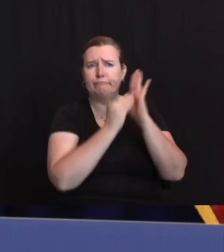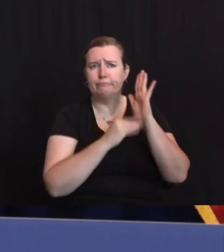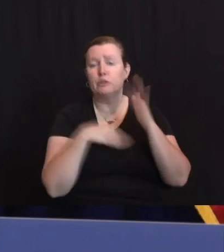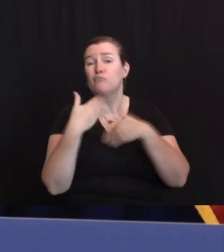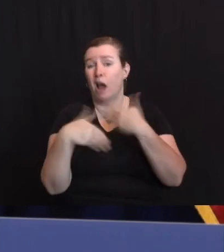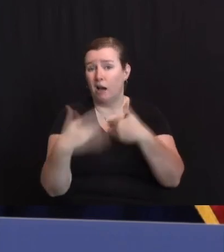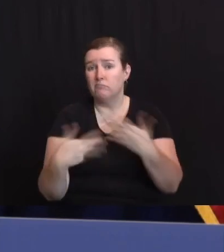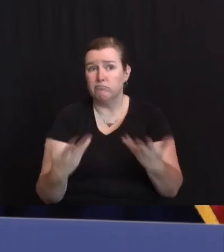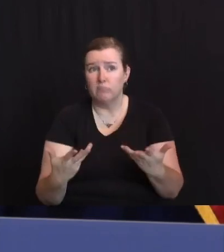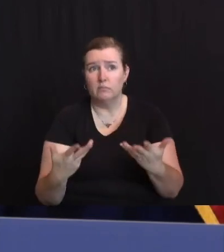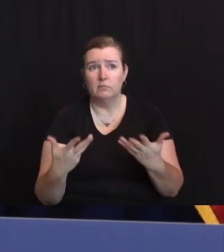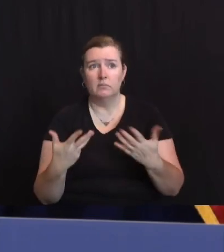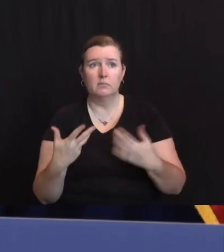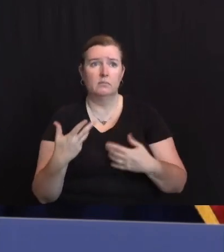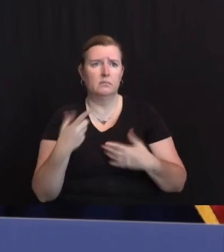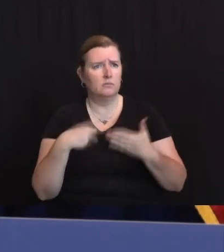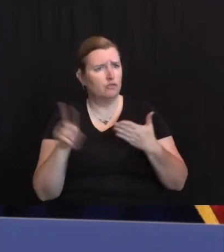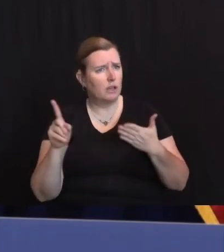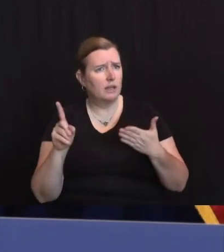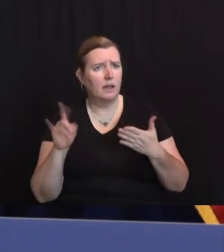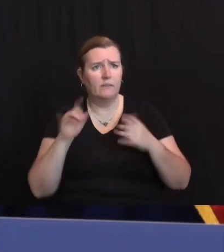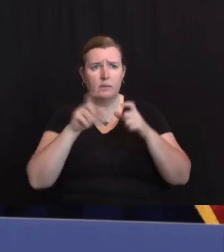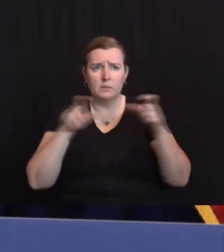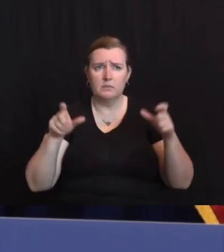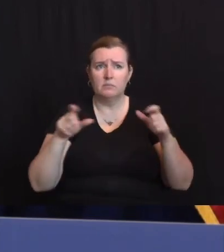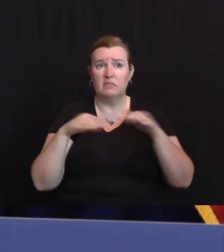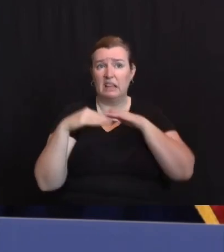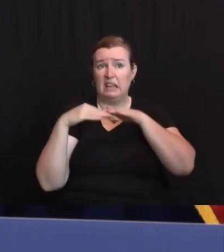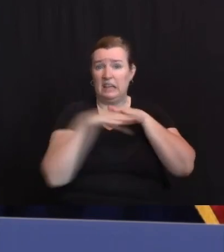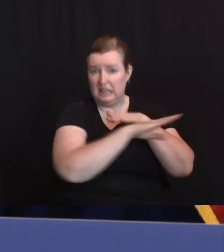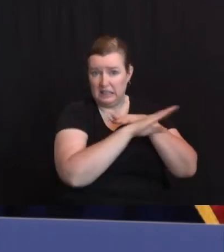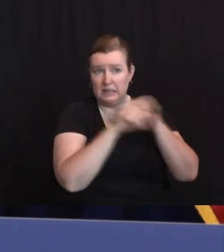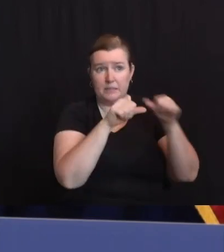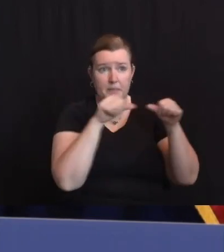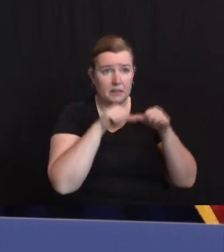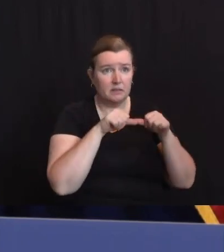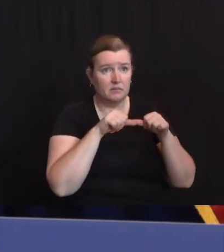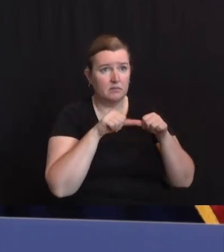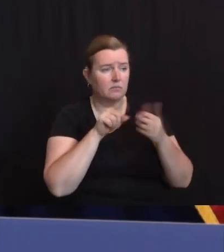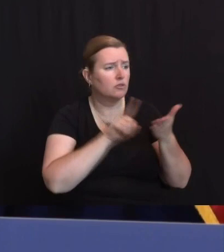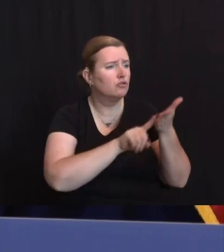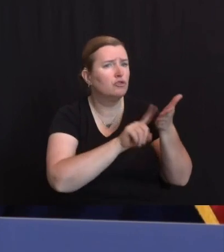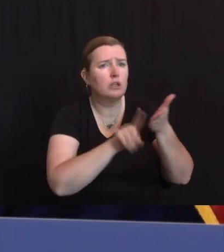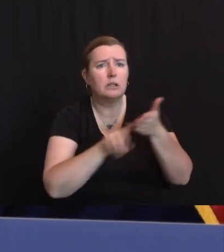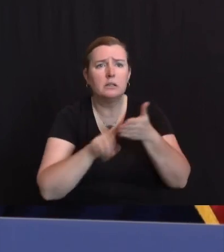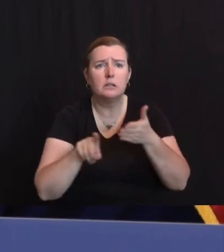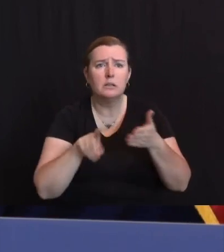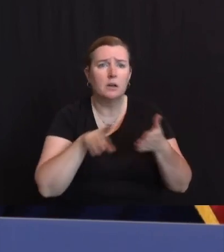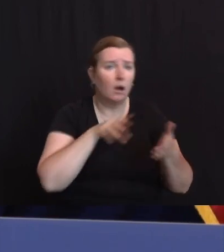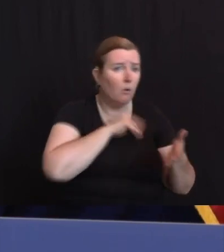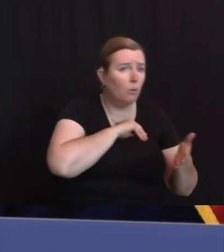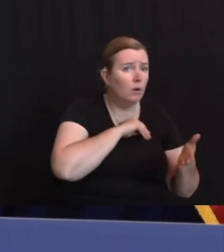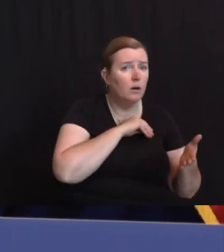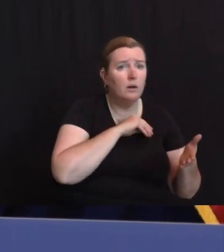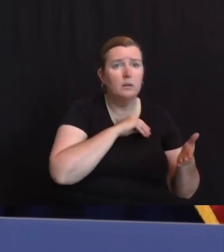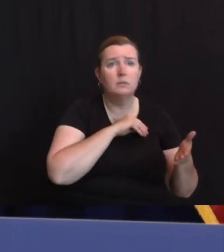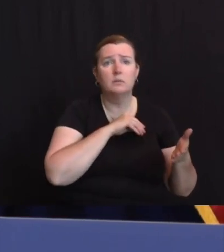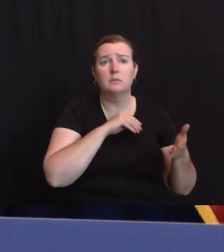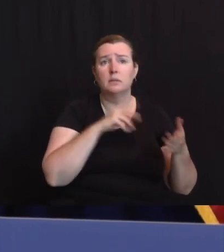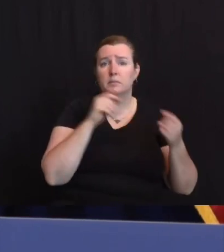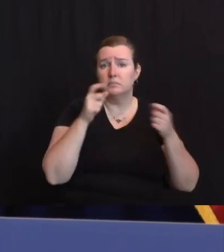the attestations when they enter a facility. So they'll be checking what the owner and the management